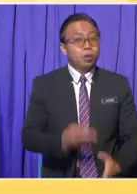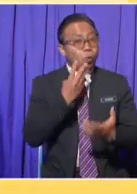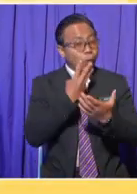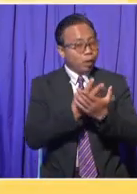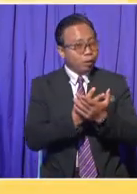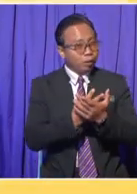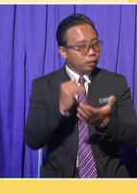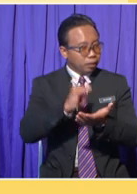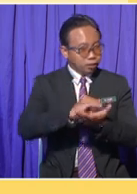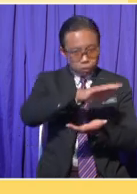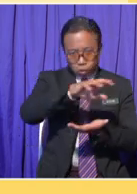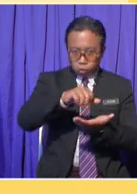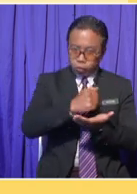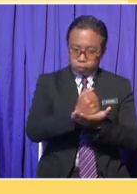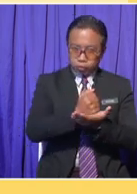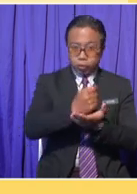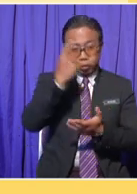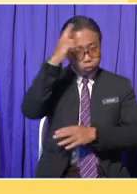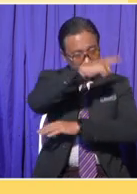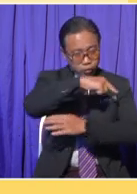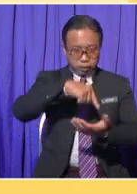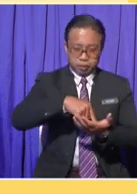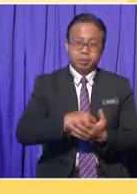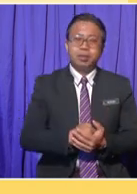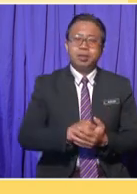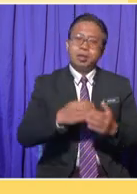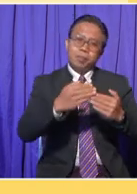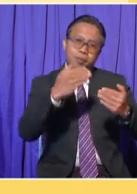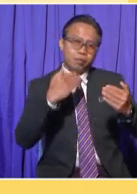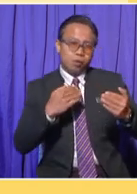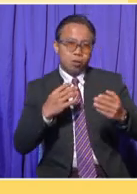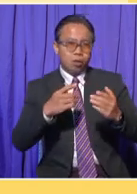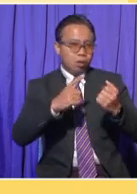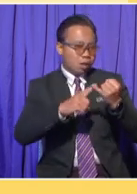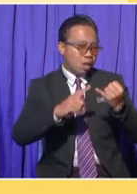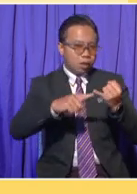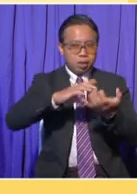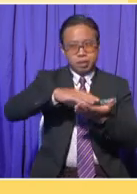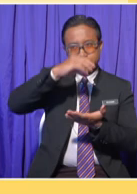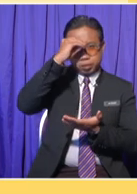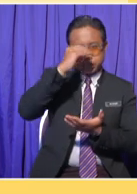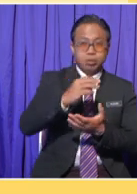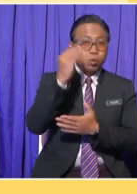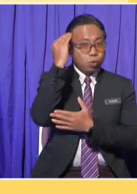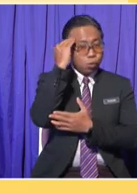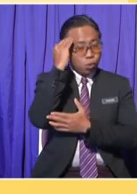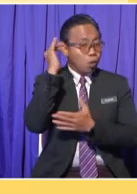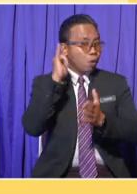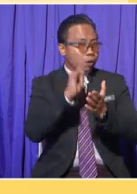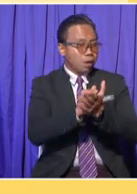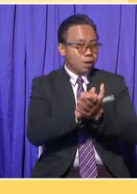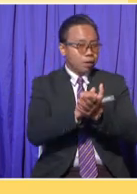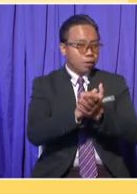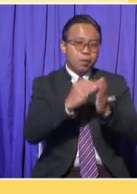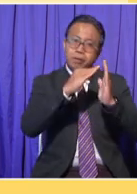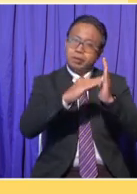Well, that's all for today. Before we end our lesson, you now know that